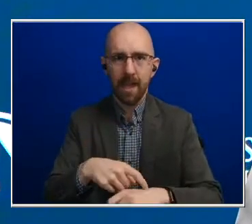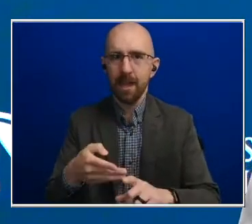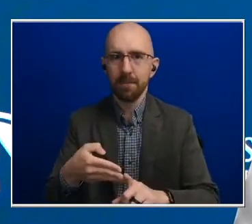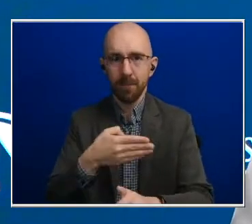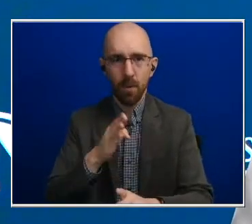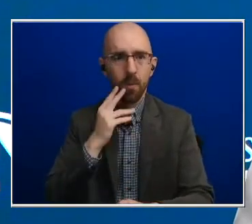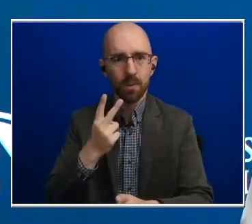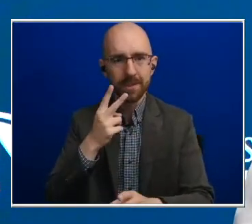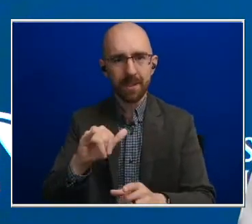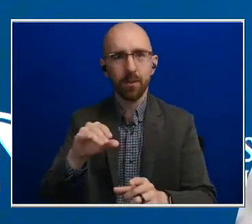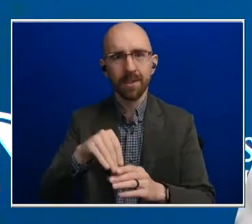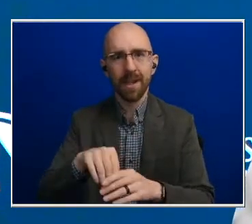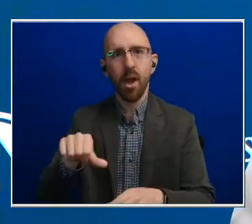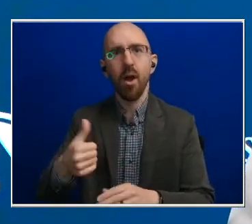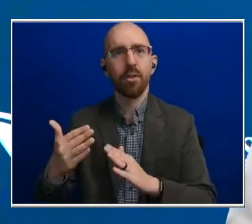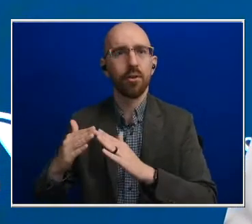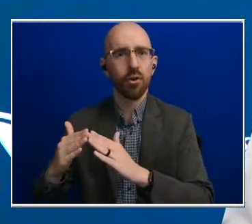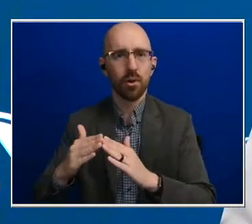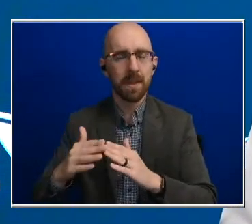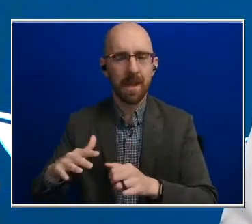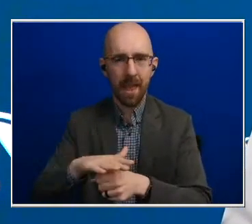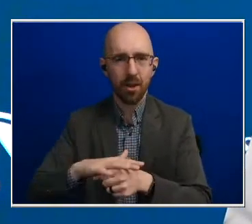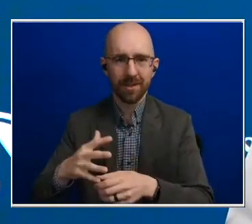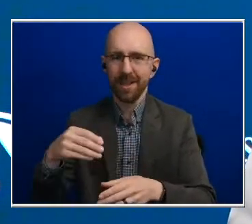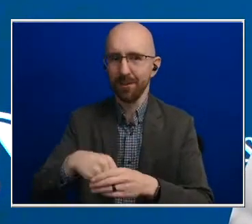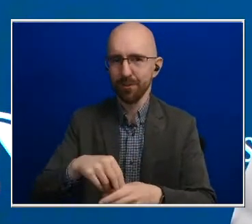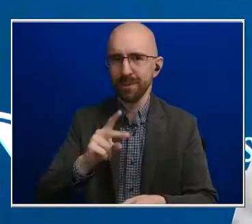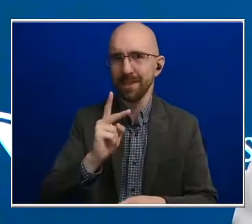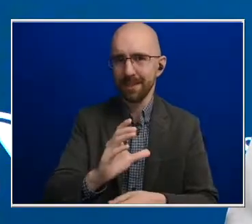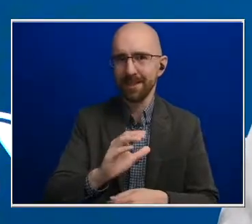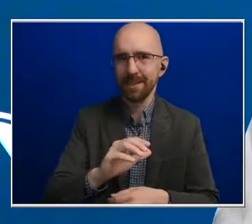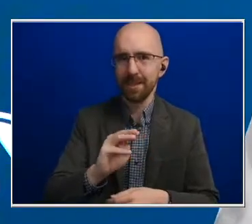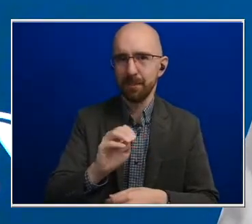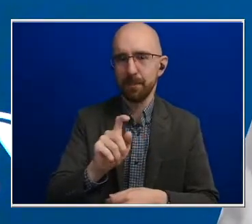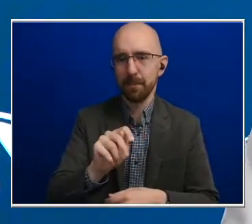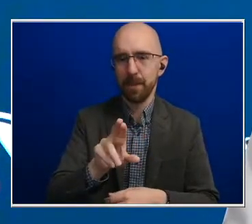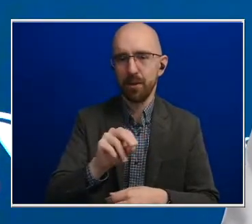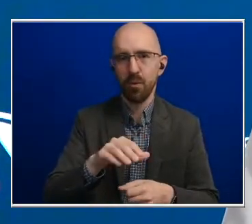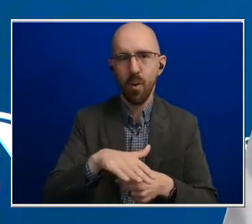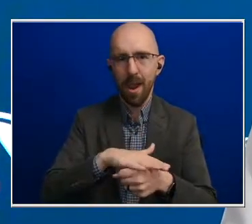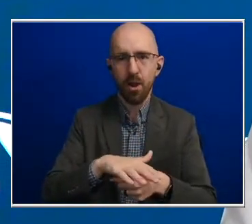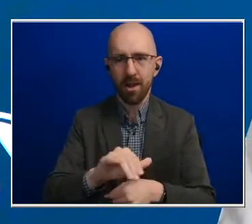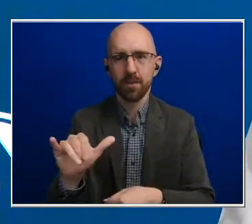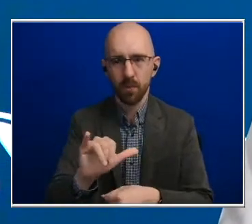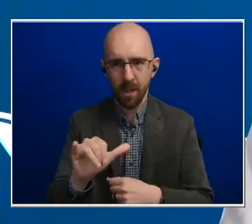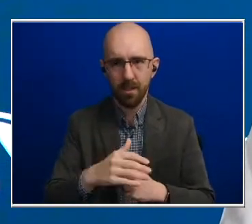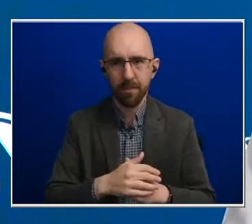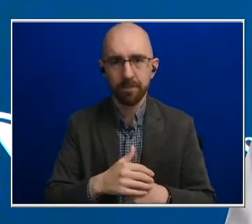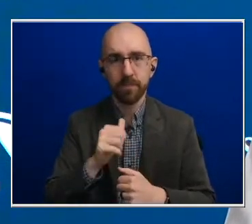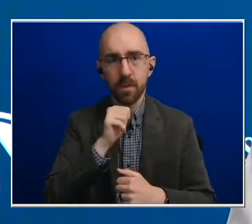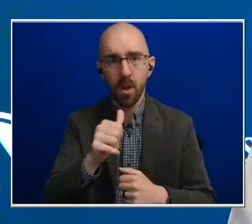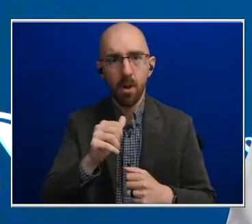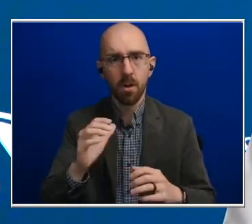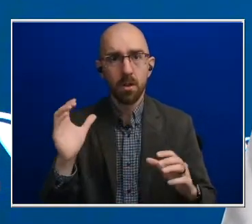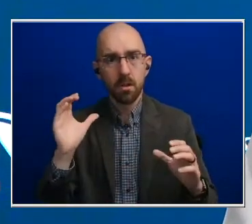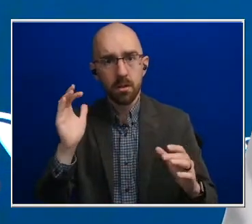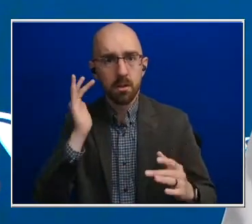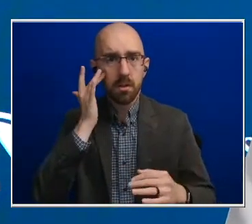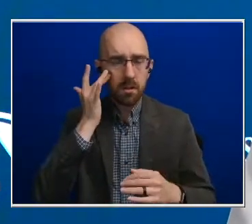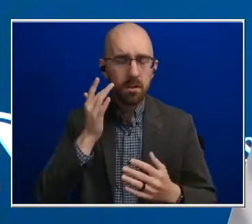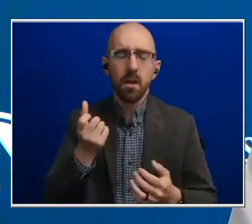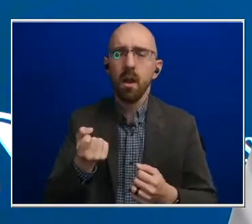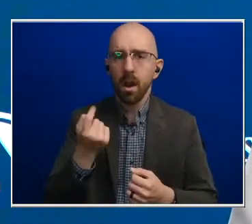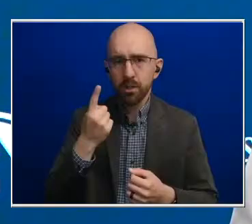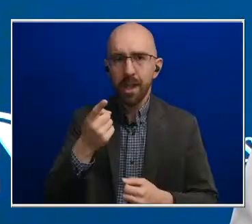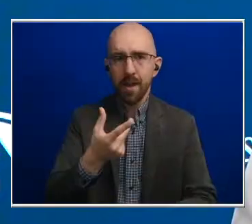urban areas, including here in Kansas City metro area as well. So do not be alarmed. Understand your vaccine status,